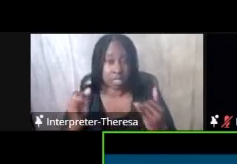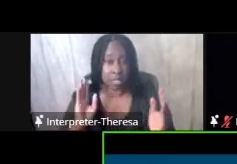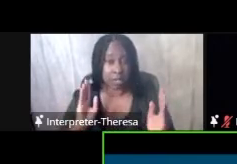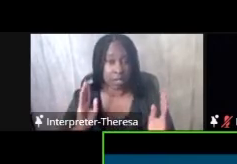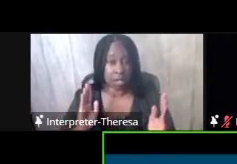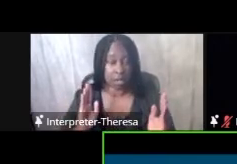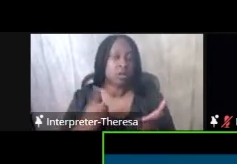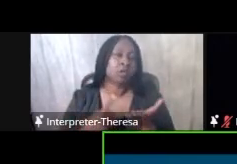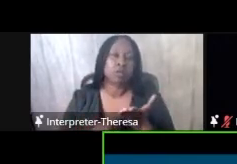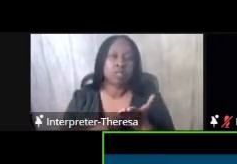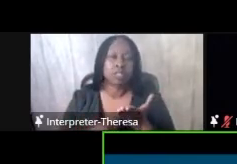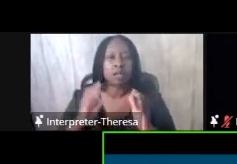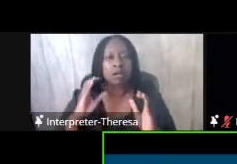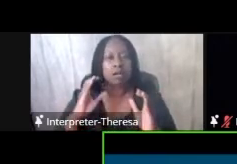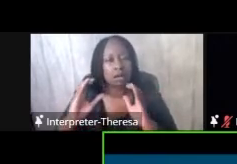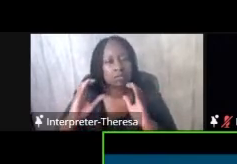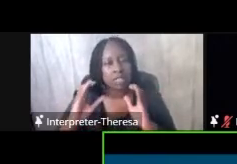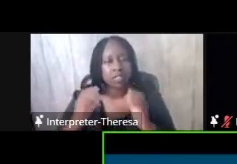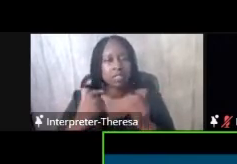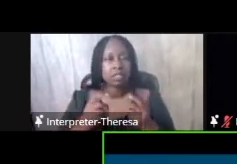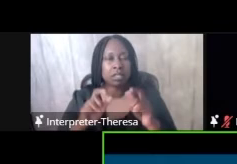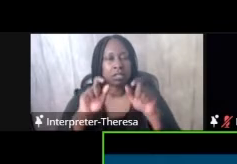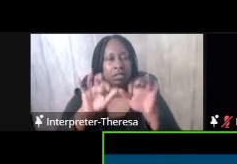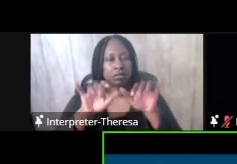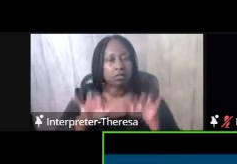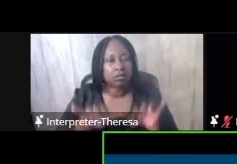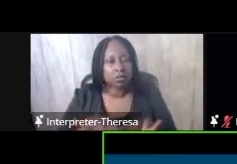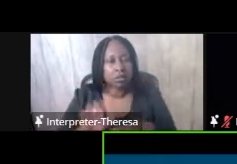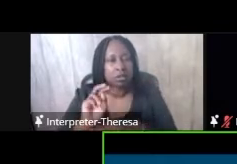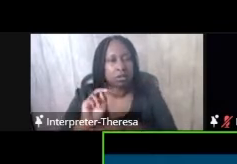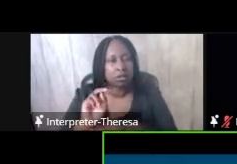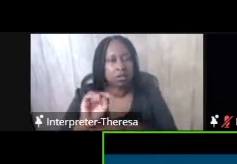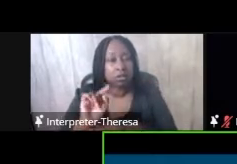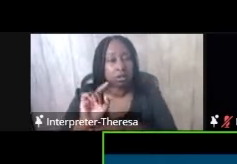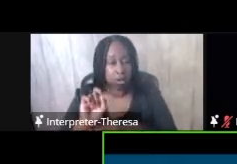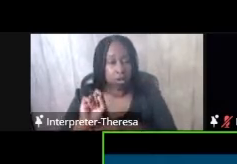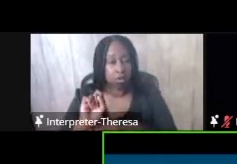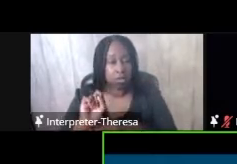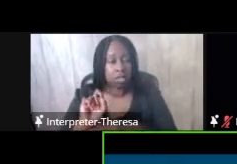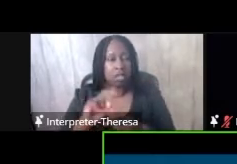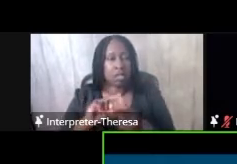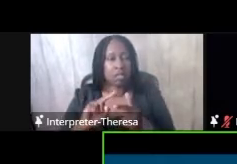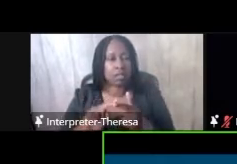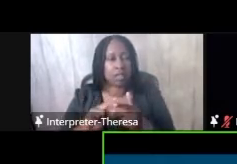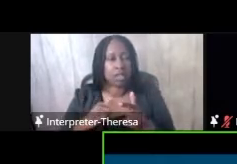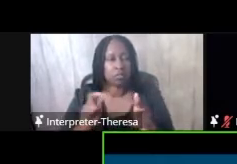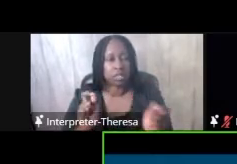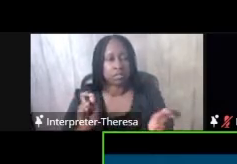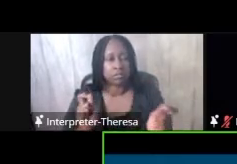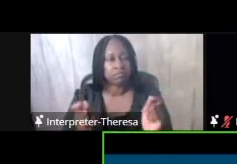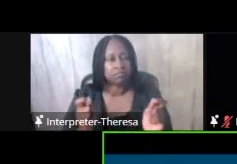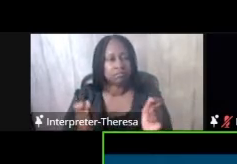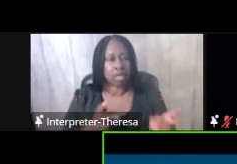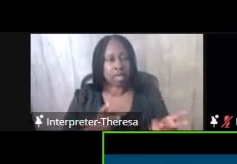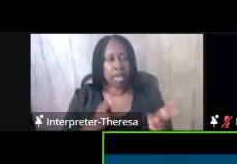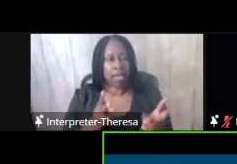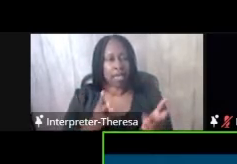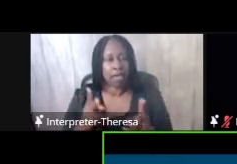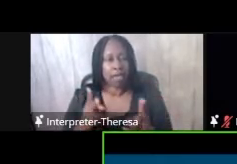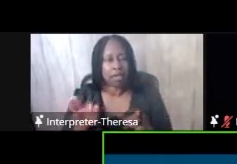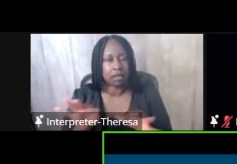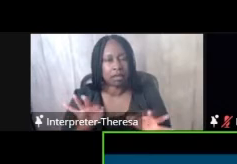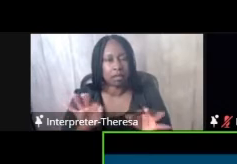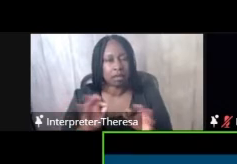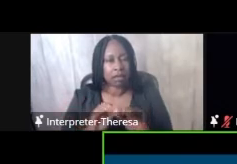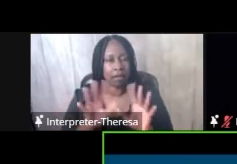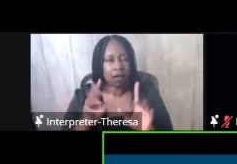and the notes that we saw, we undertook a series of edits and clarifications. And we then created